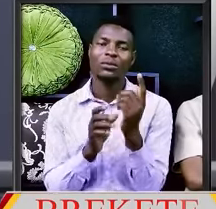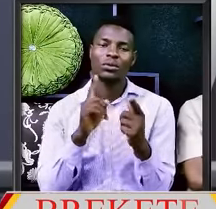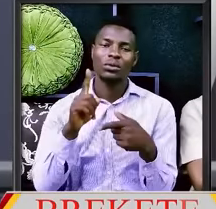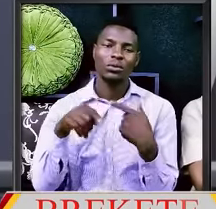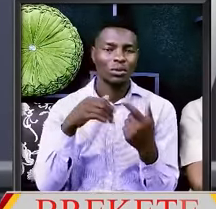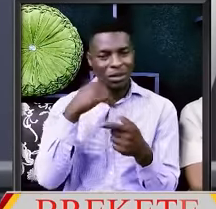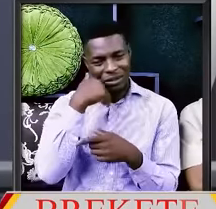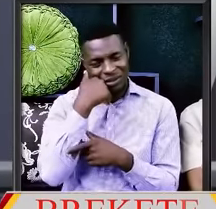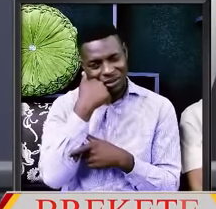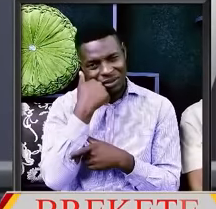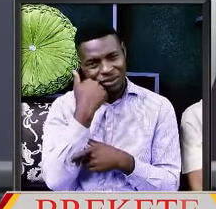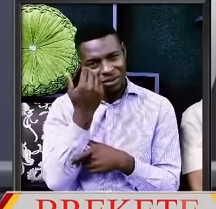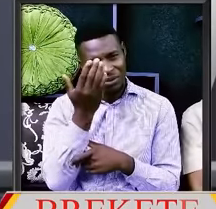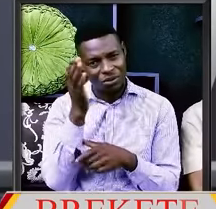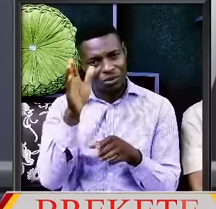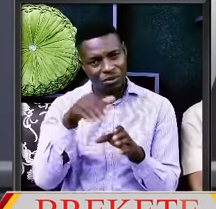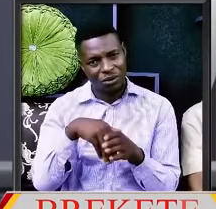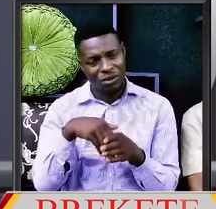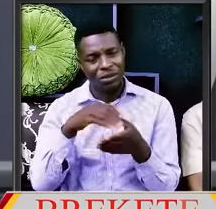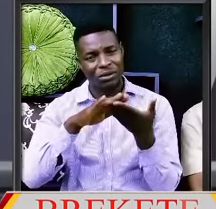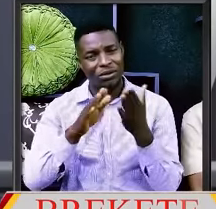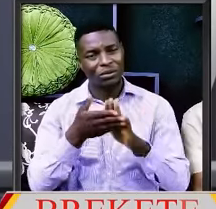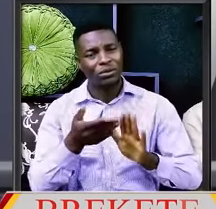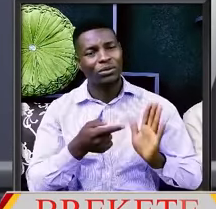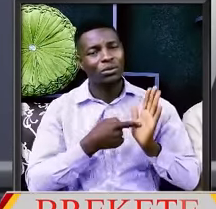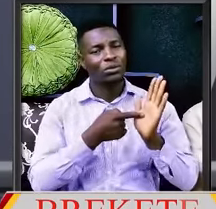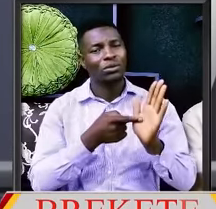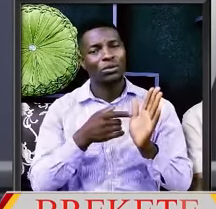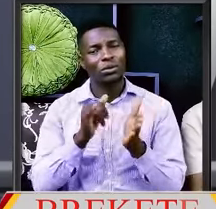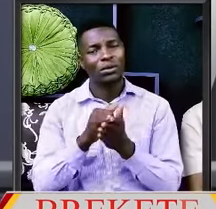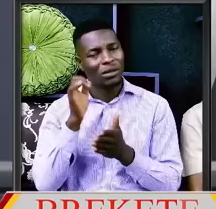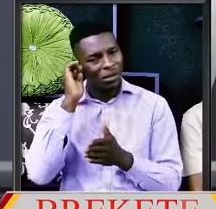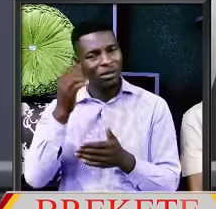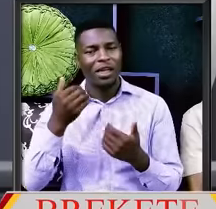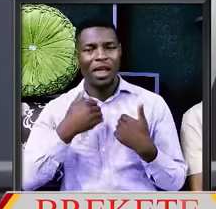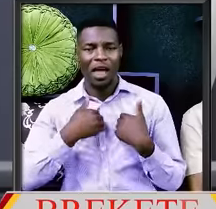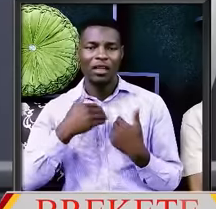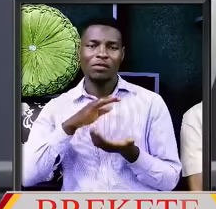community to show say he don't arrive. Empty carton.